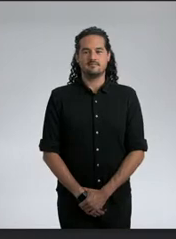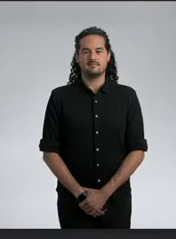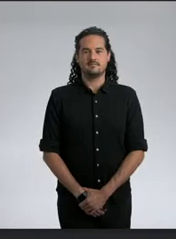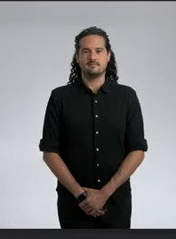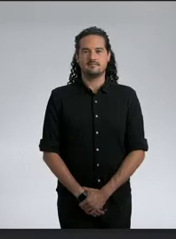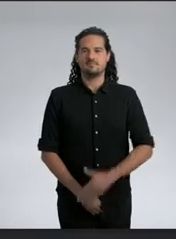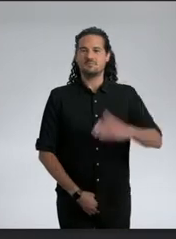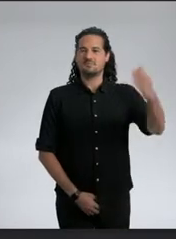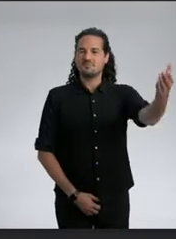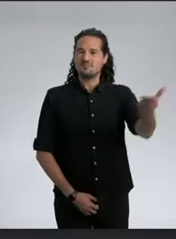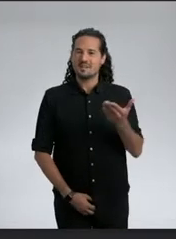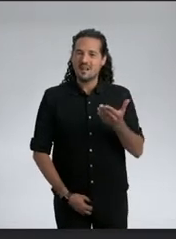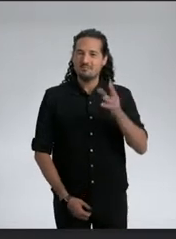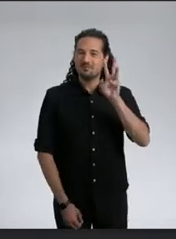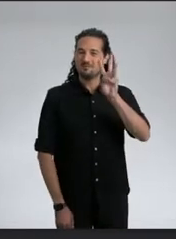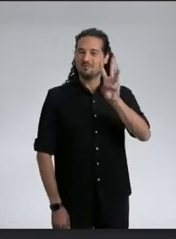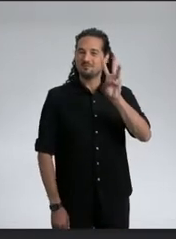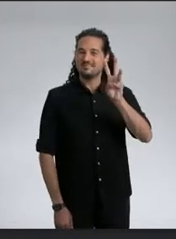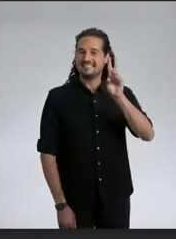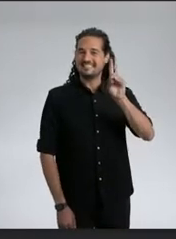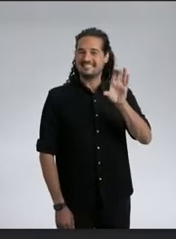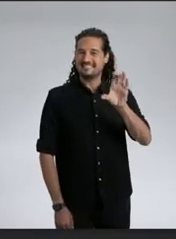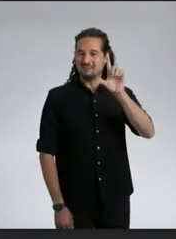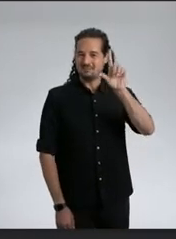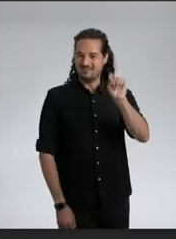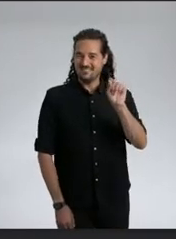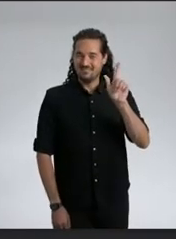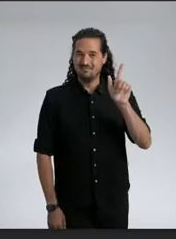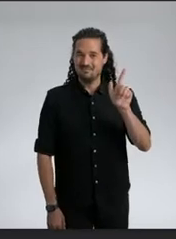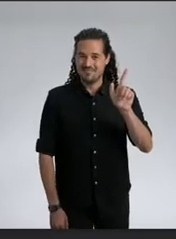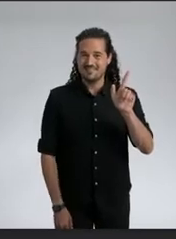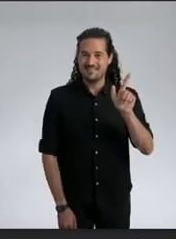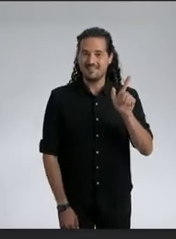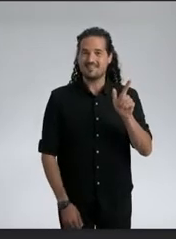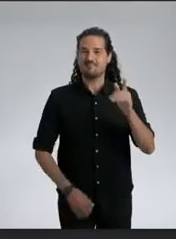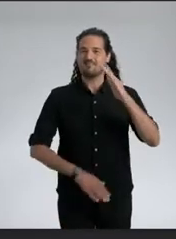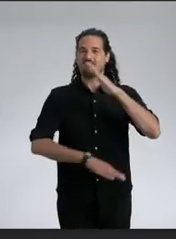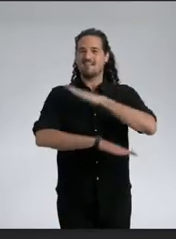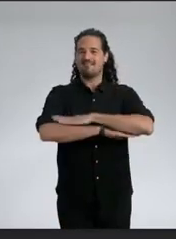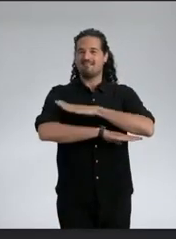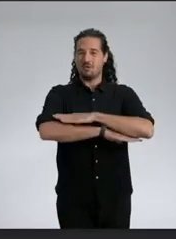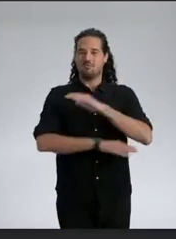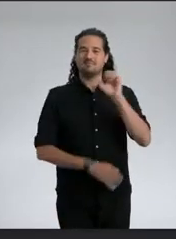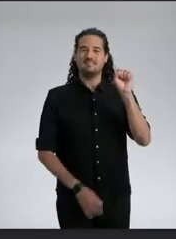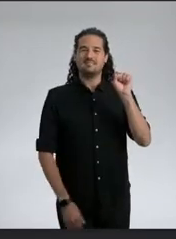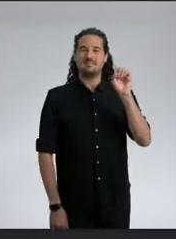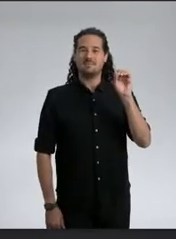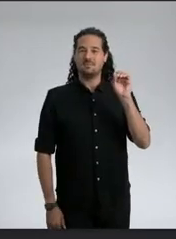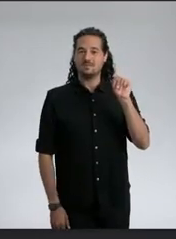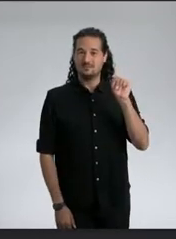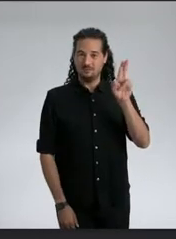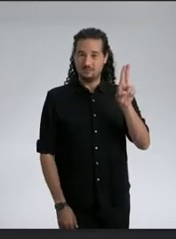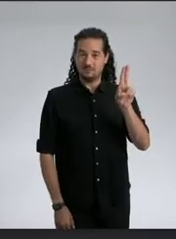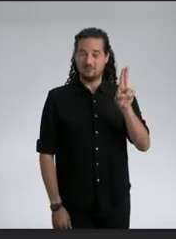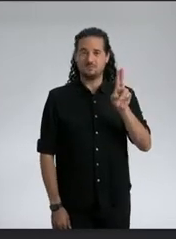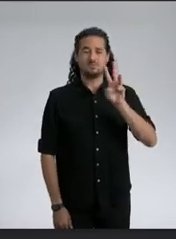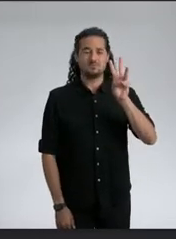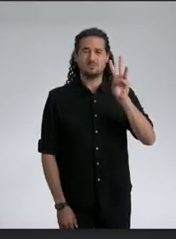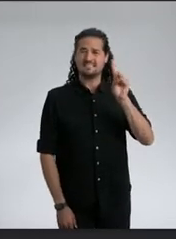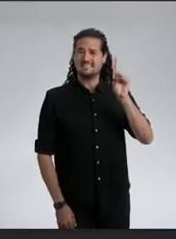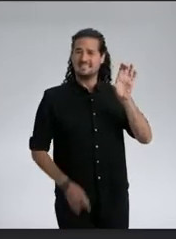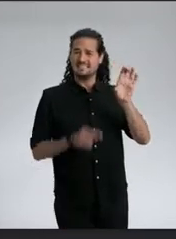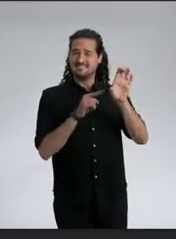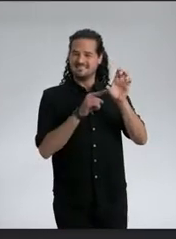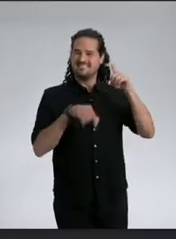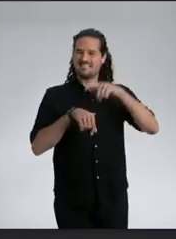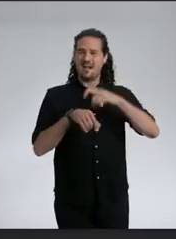Welcome to the WWDC 2021 Platform State of the Union. WWDC is a time when we come together as a developer